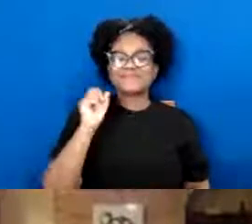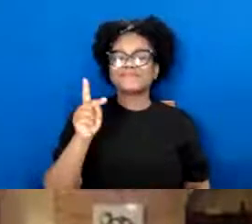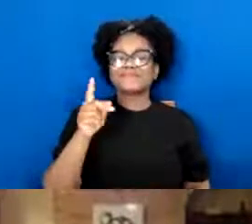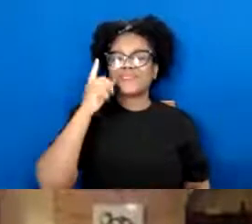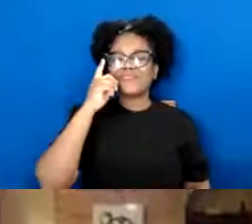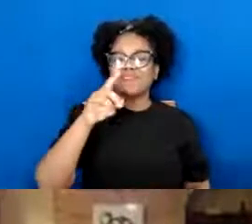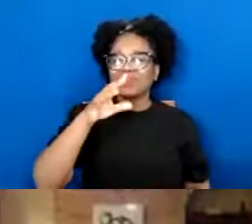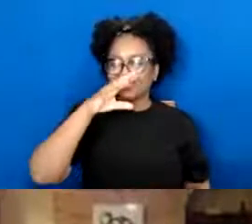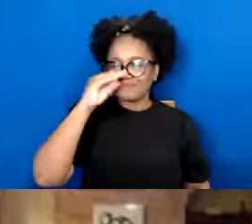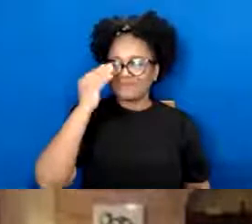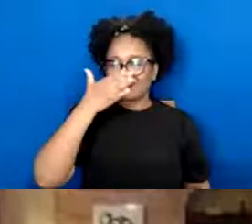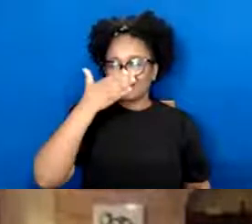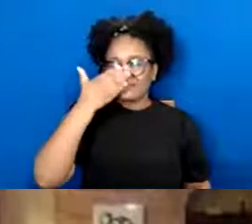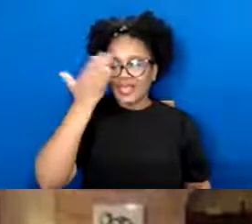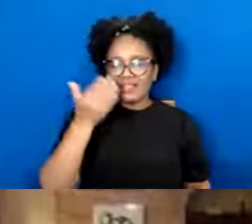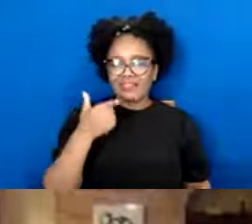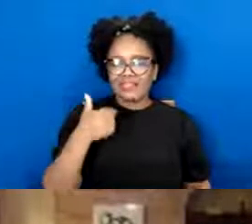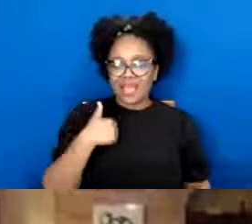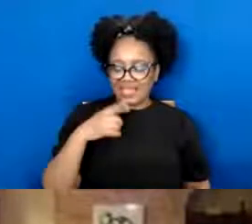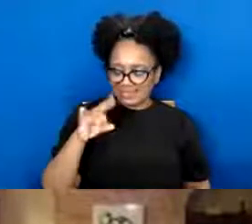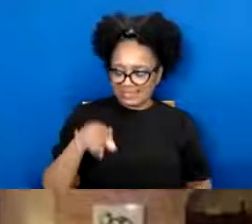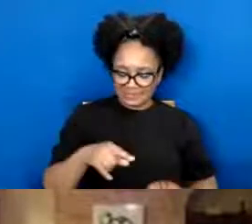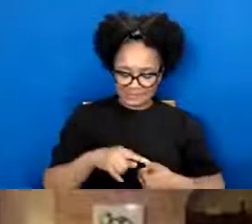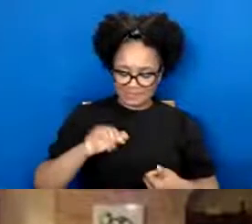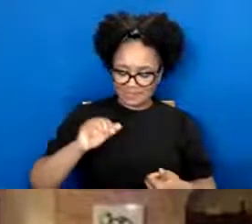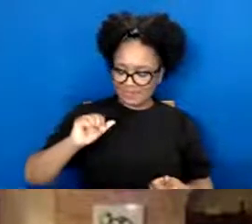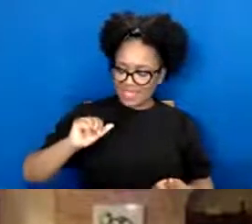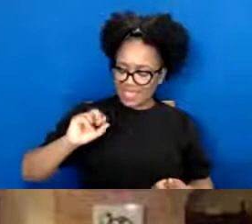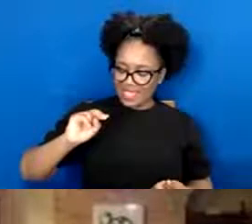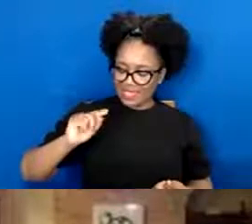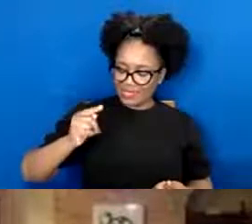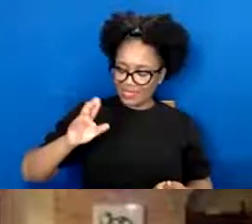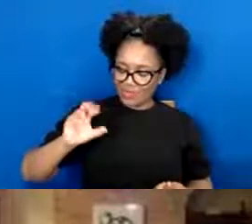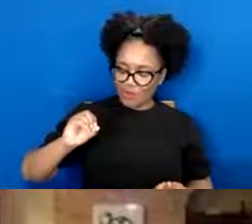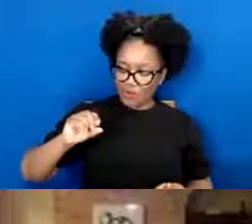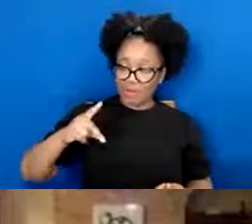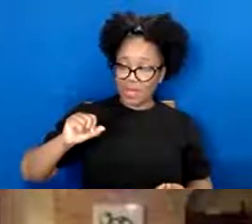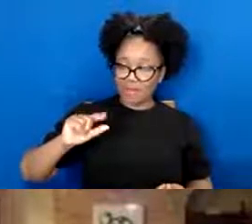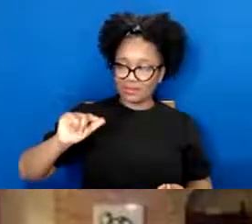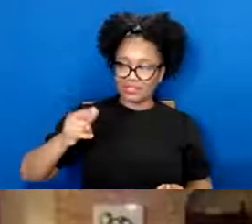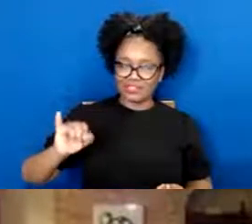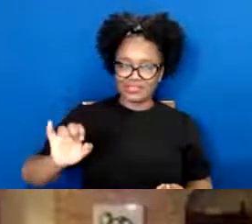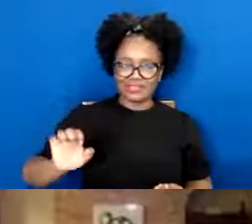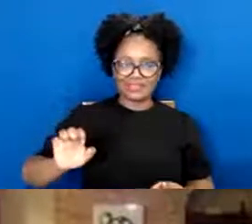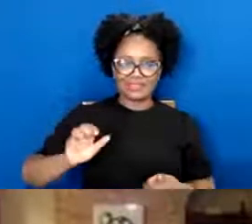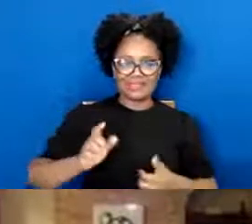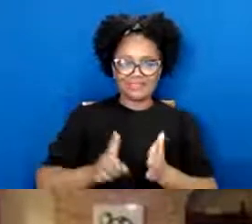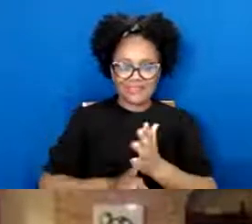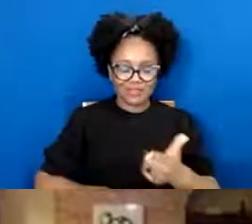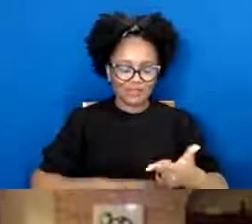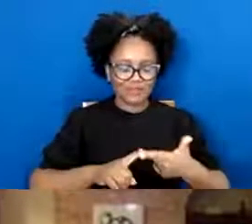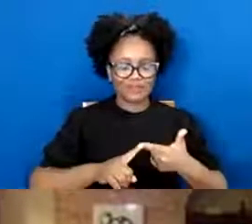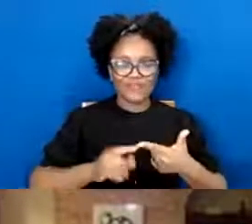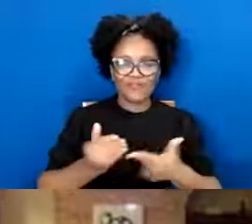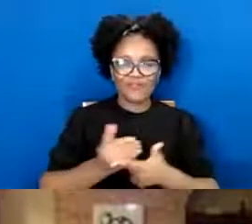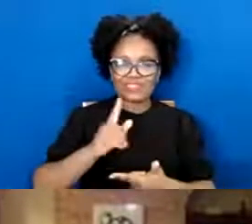an anthropology candle, fresh lavender, my sheets, crayons,